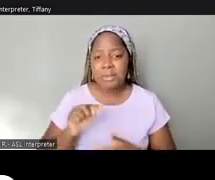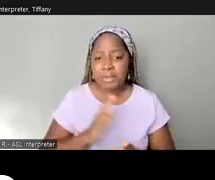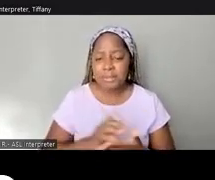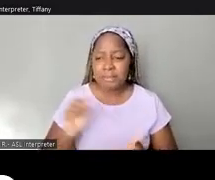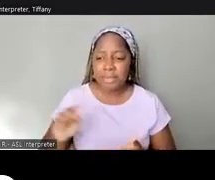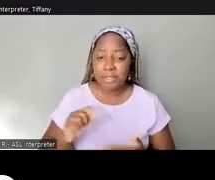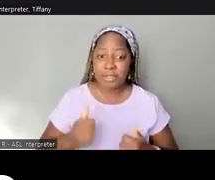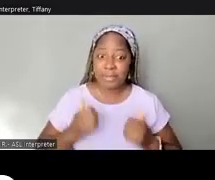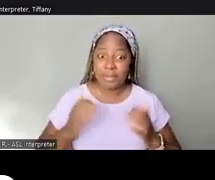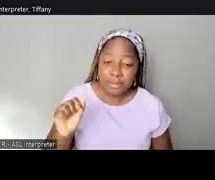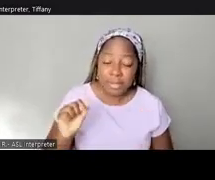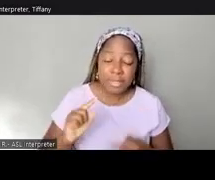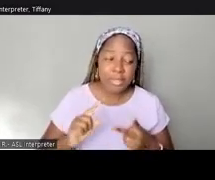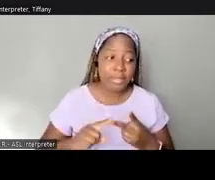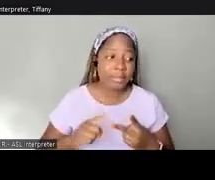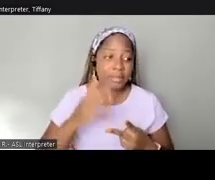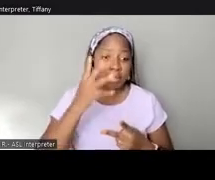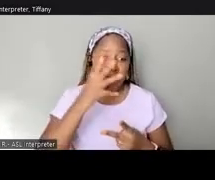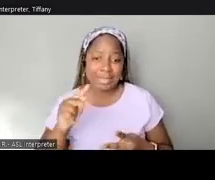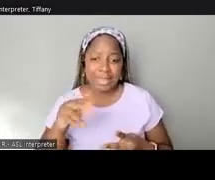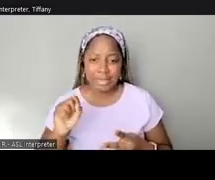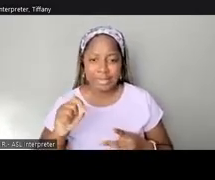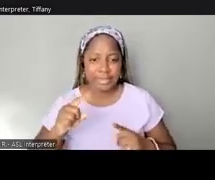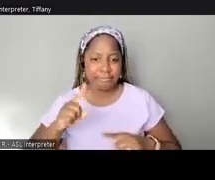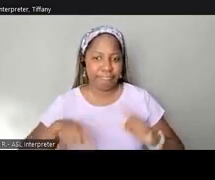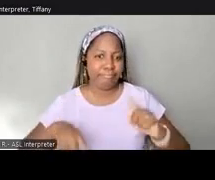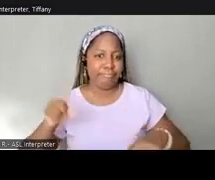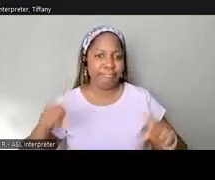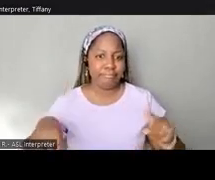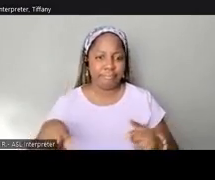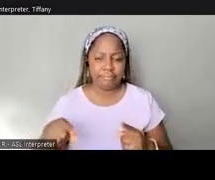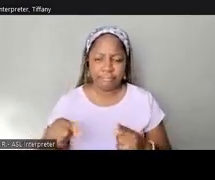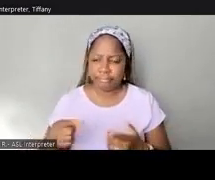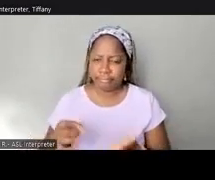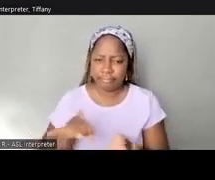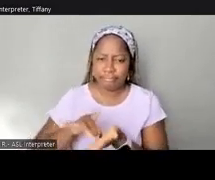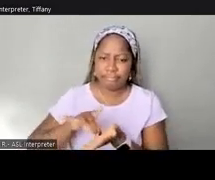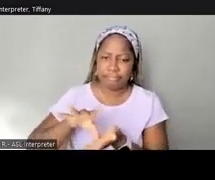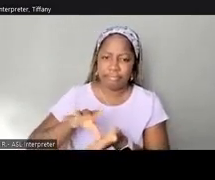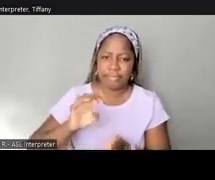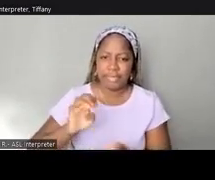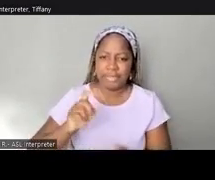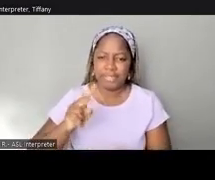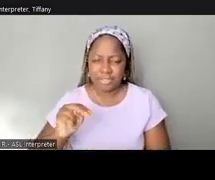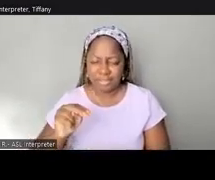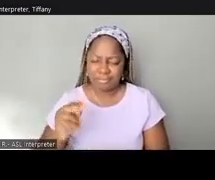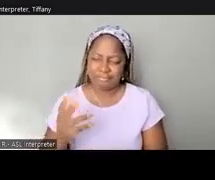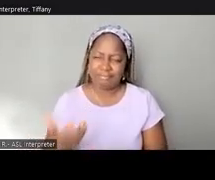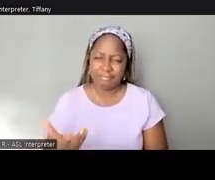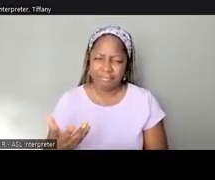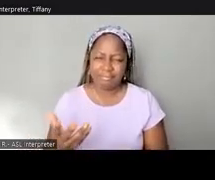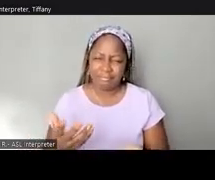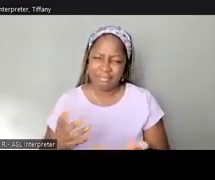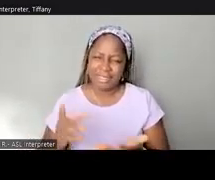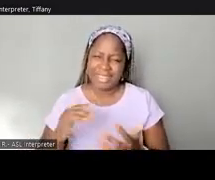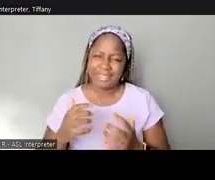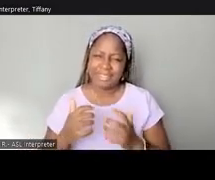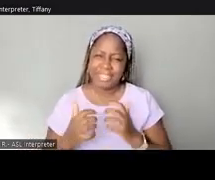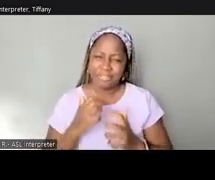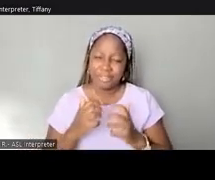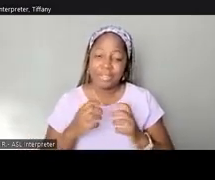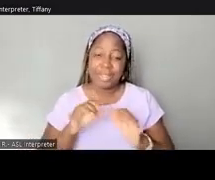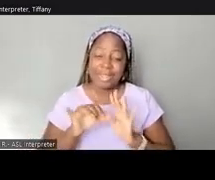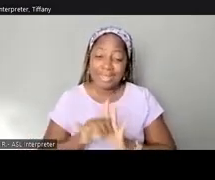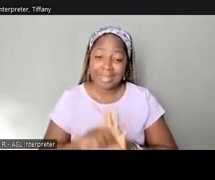mixed immigration statuses have evictions. And these are just some ways that these intersectional identities and lived experiences